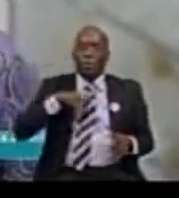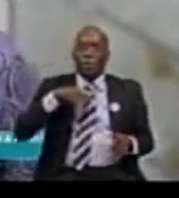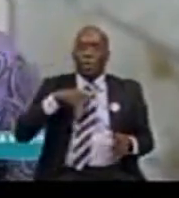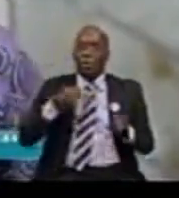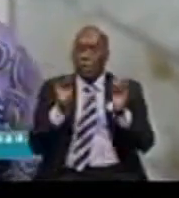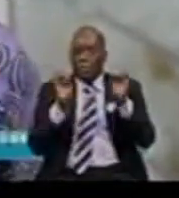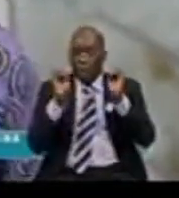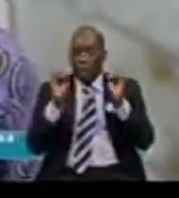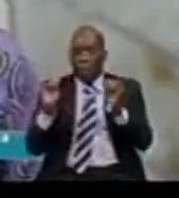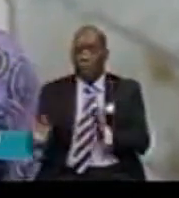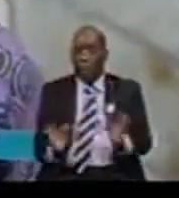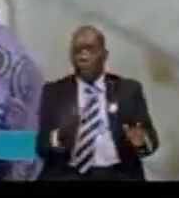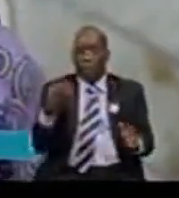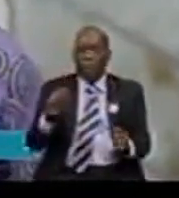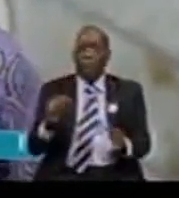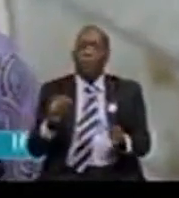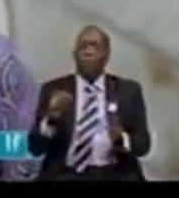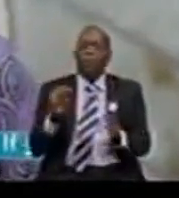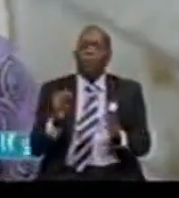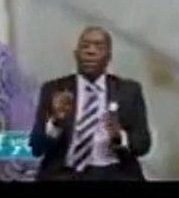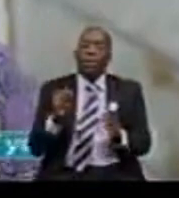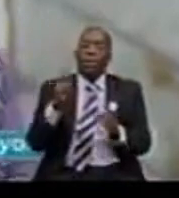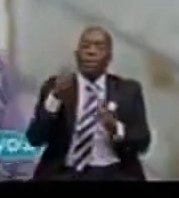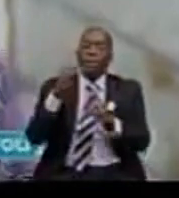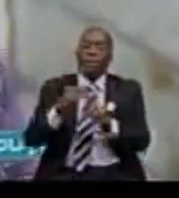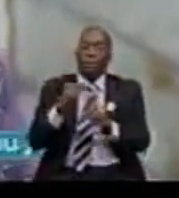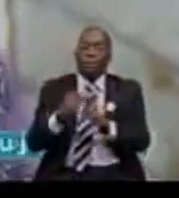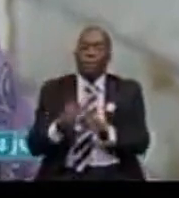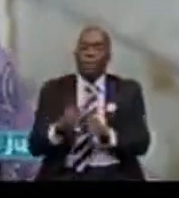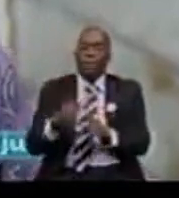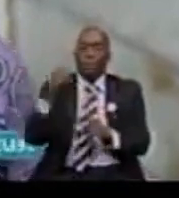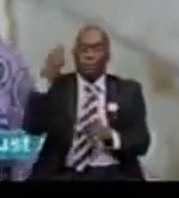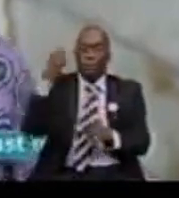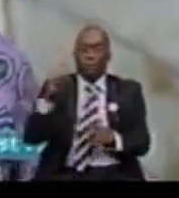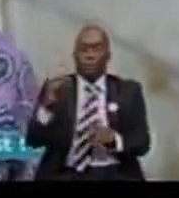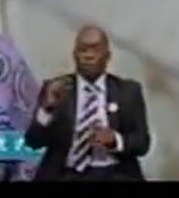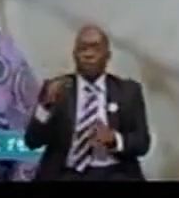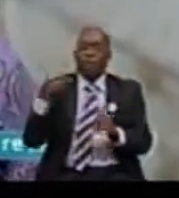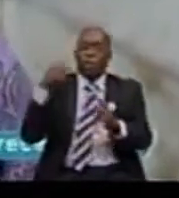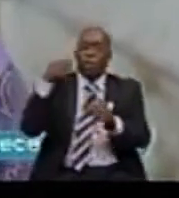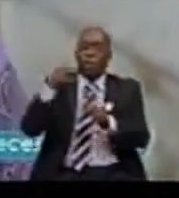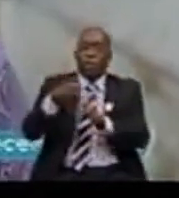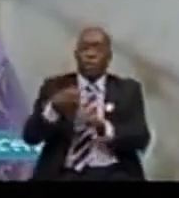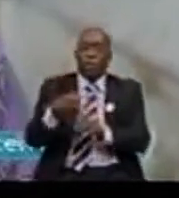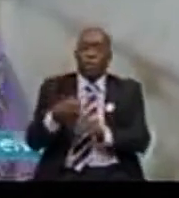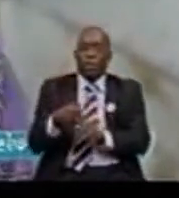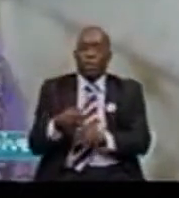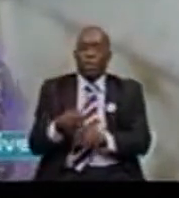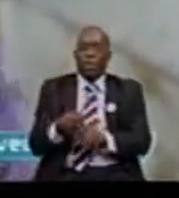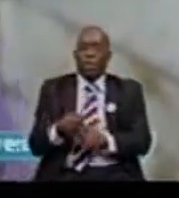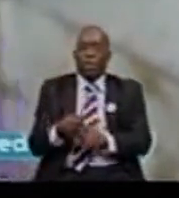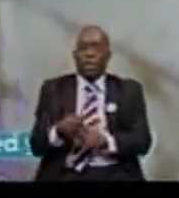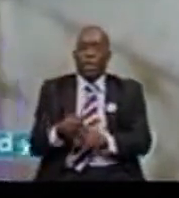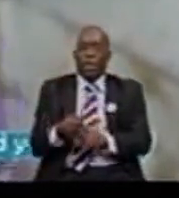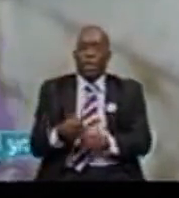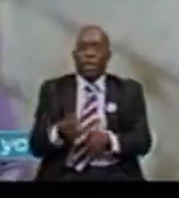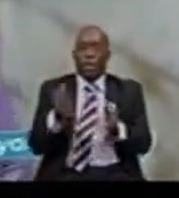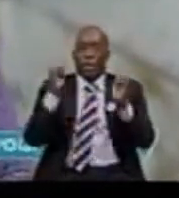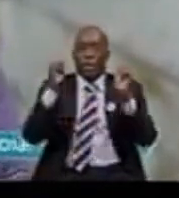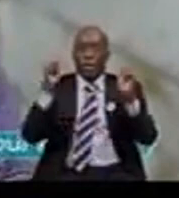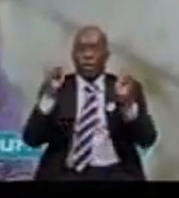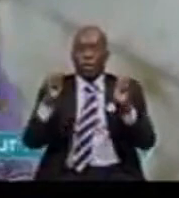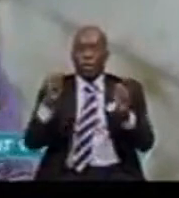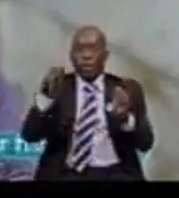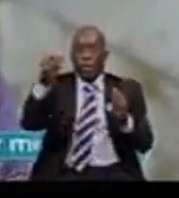Osun State, I prepared for a message for Impact Academy that we did today. So God